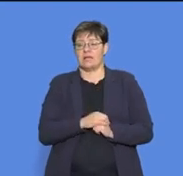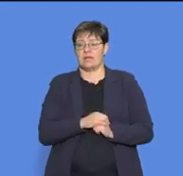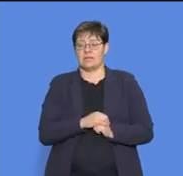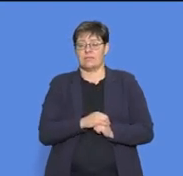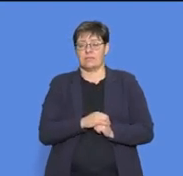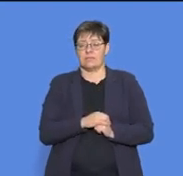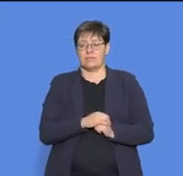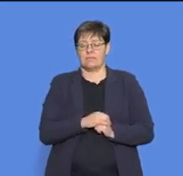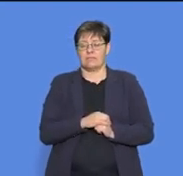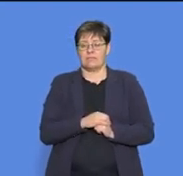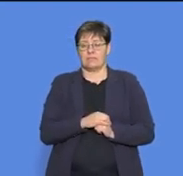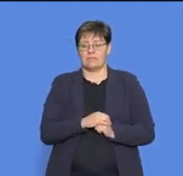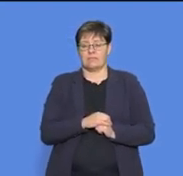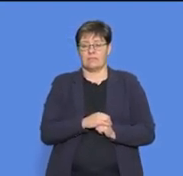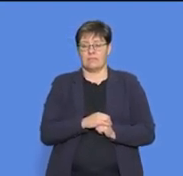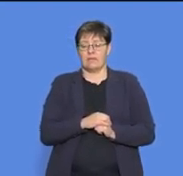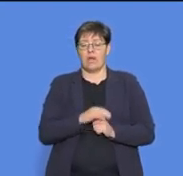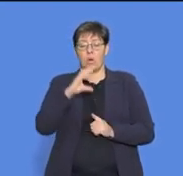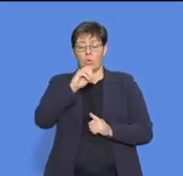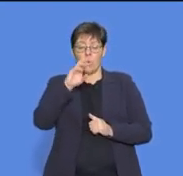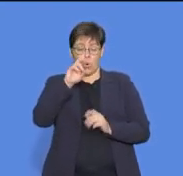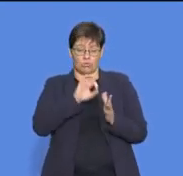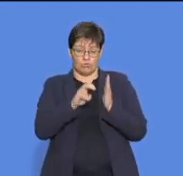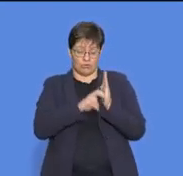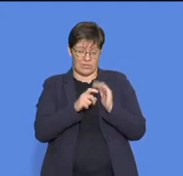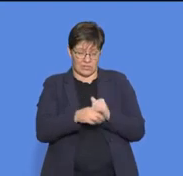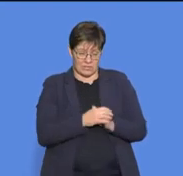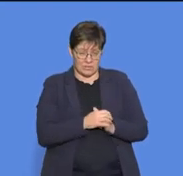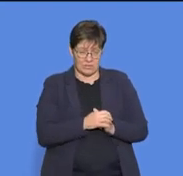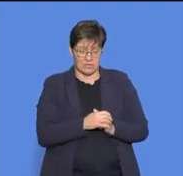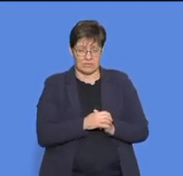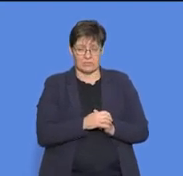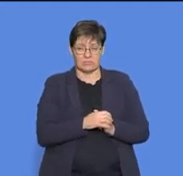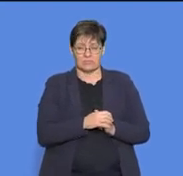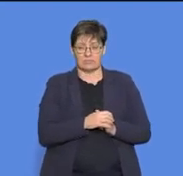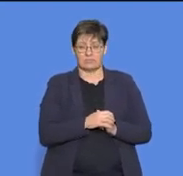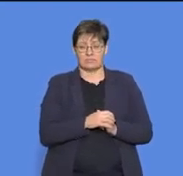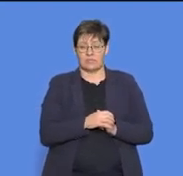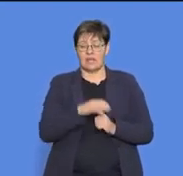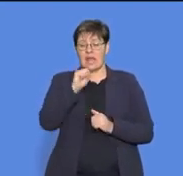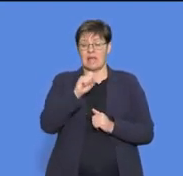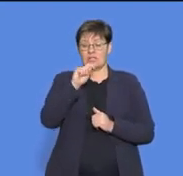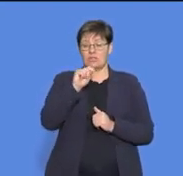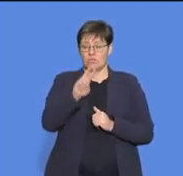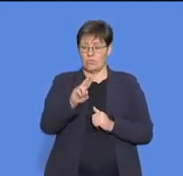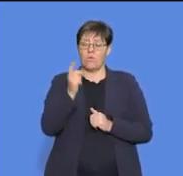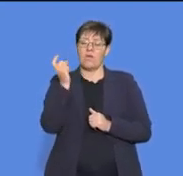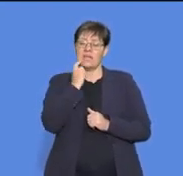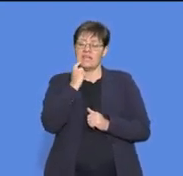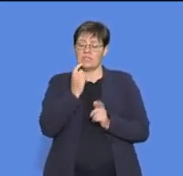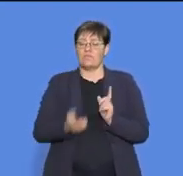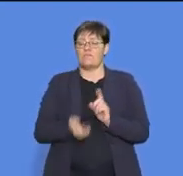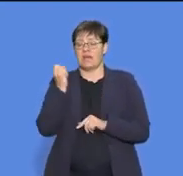is 10 chord theorem. So that's 41 degrees. Okay, now because we have the other two angles in this big triangle